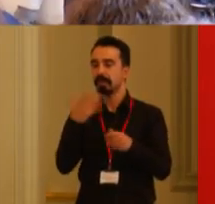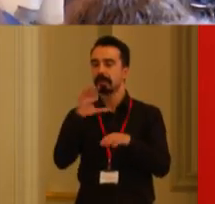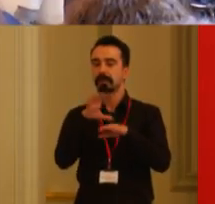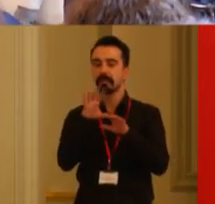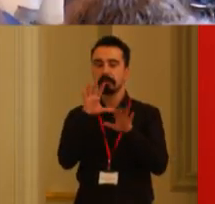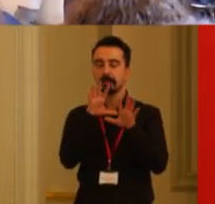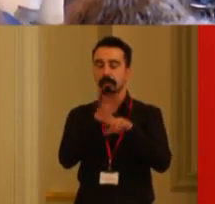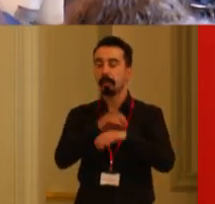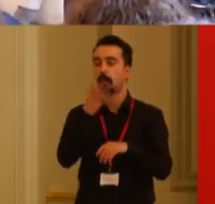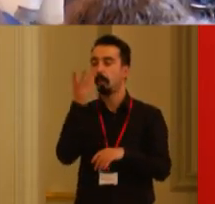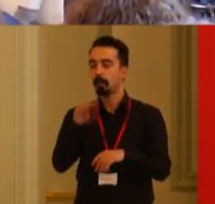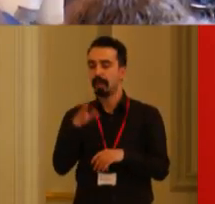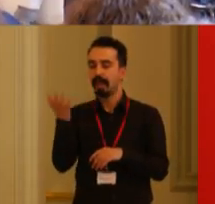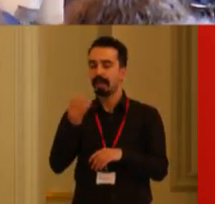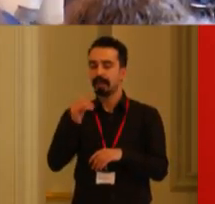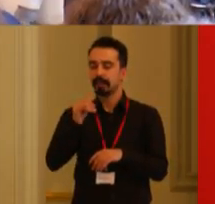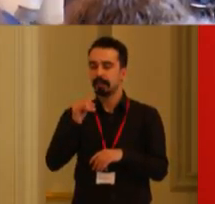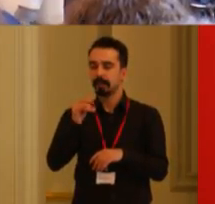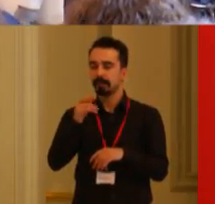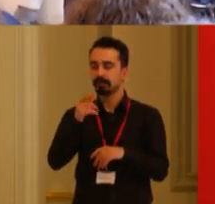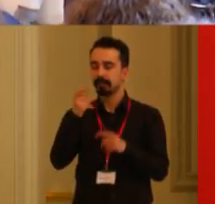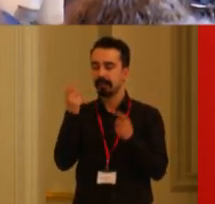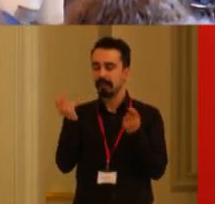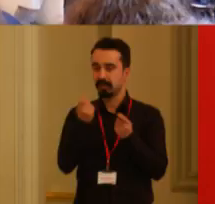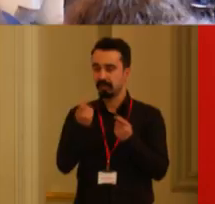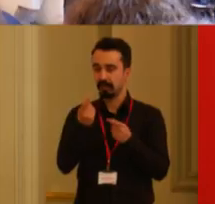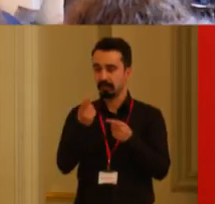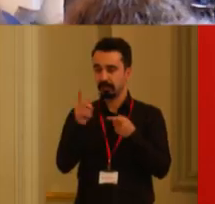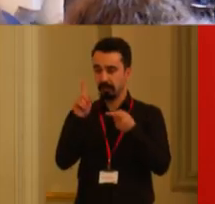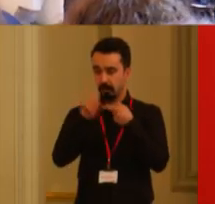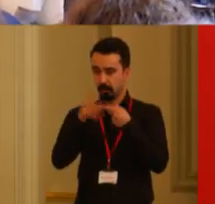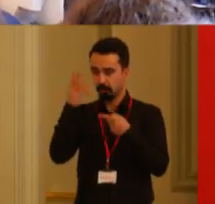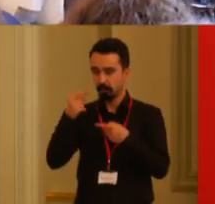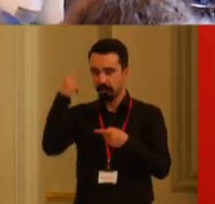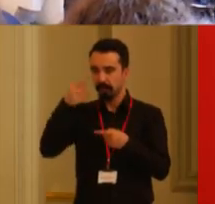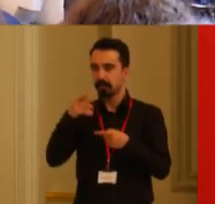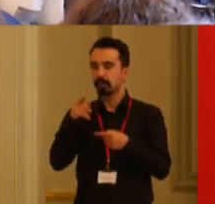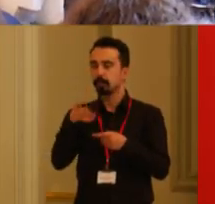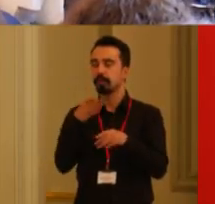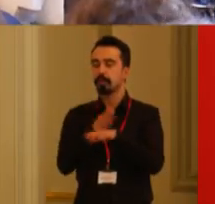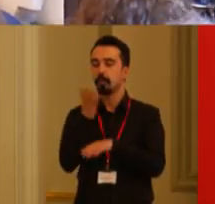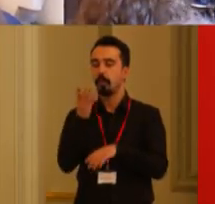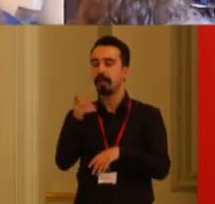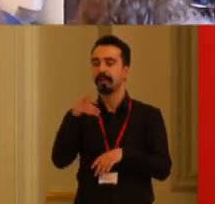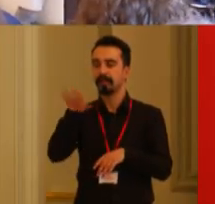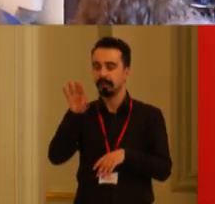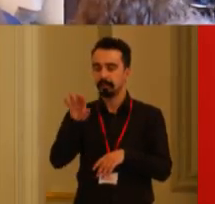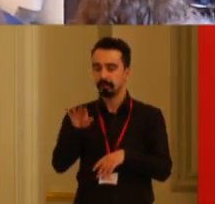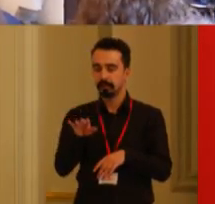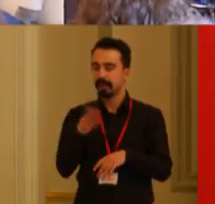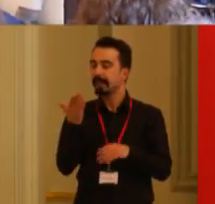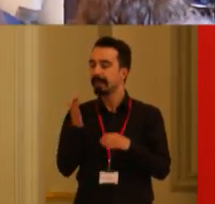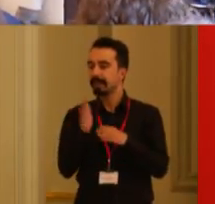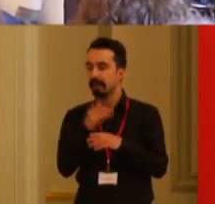time to transform within. It's going to cost them a lot of money, and they won't be able to catch the trend. They think they do. They